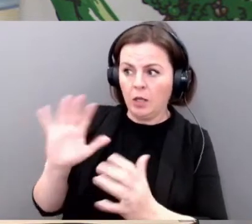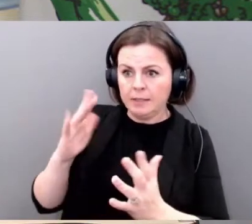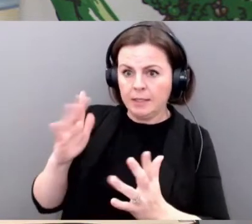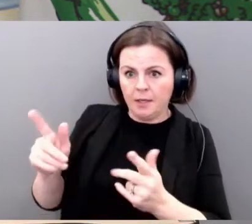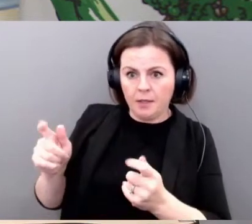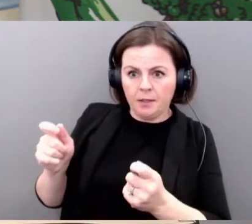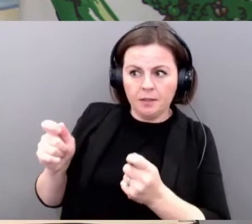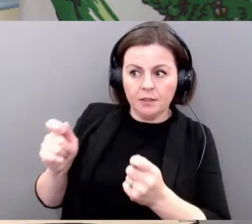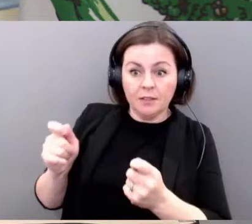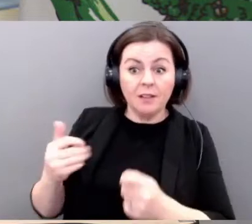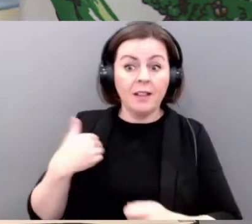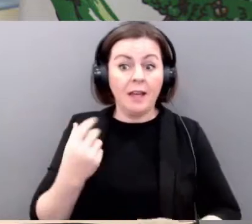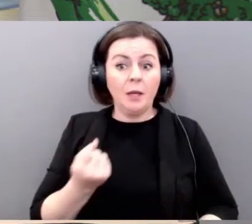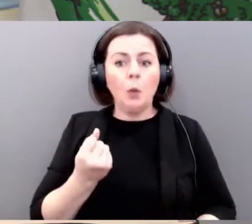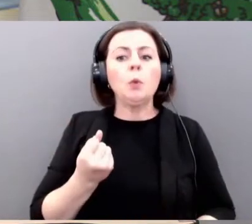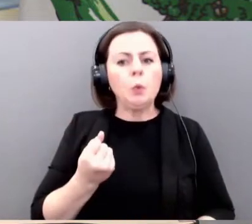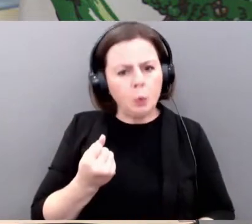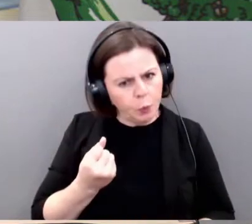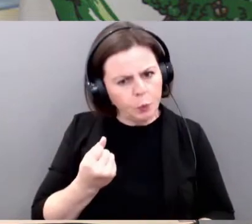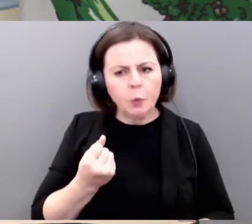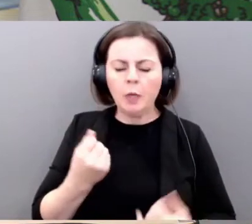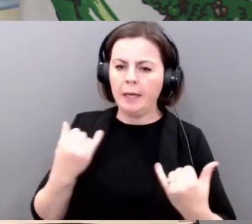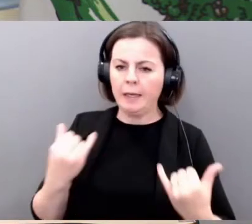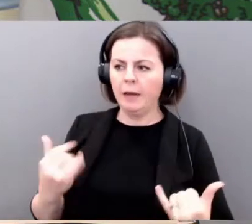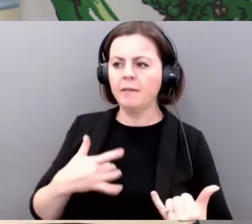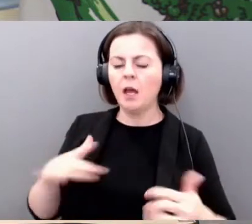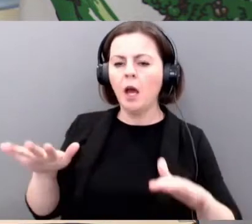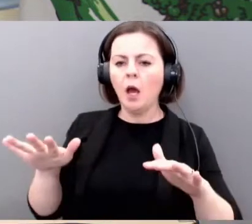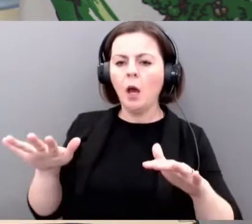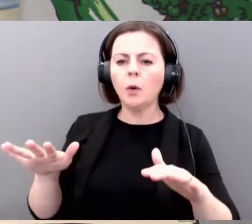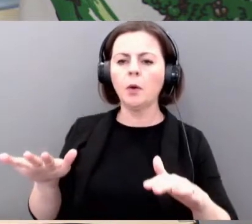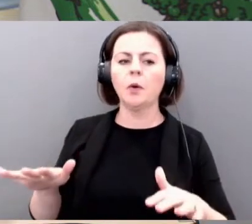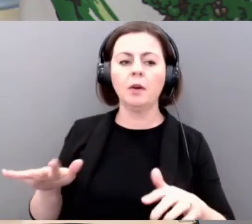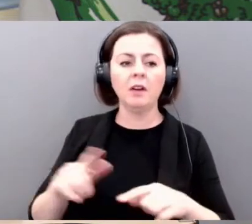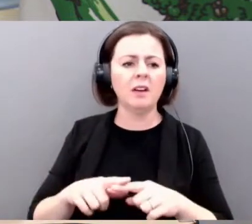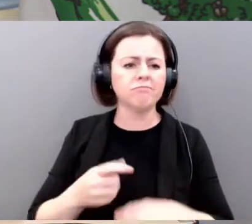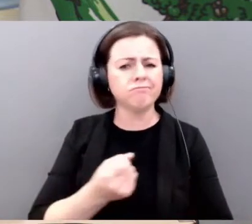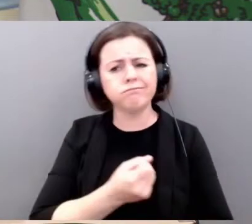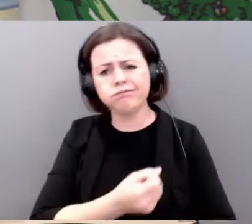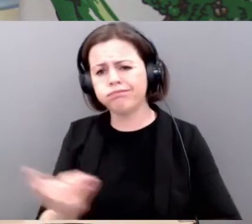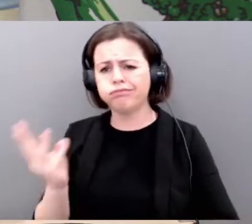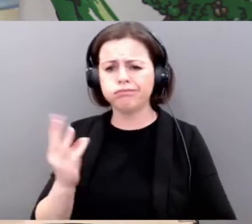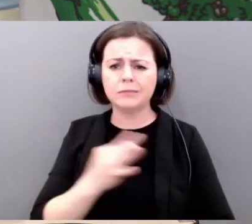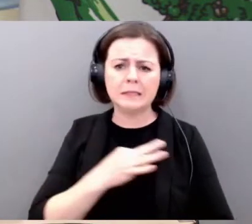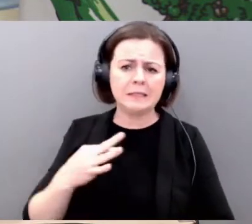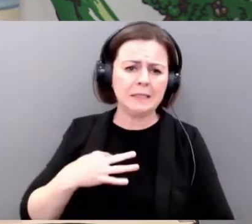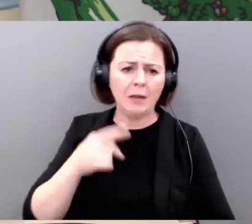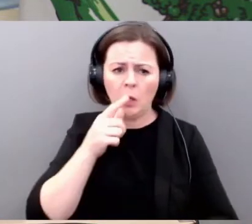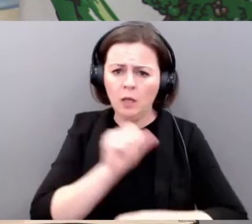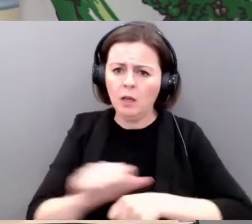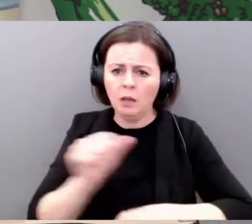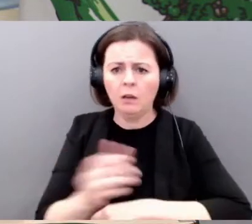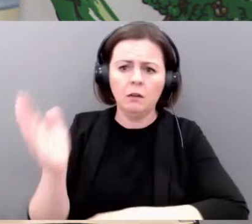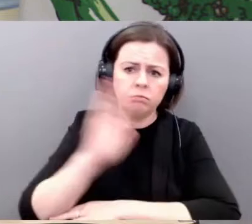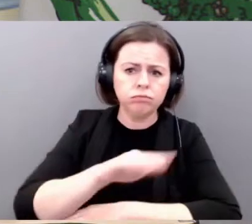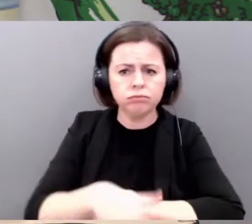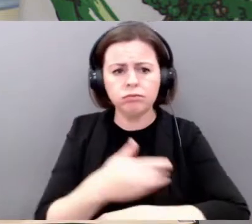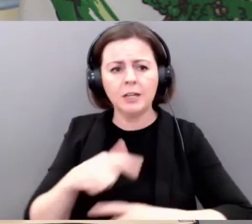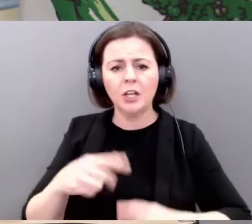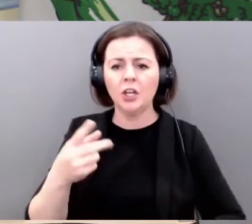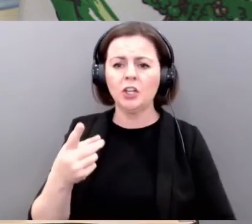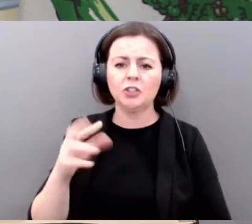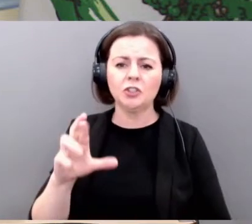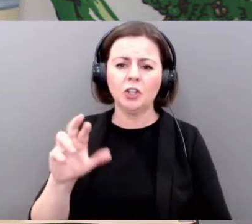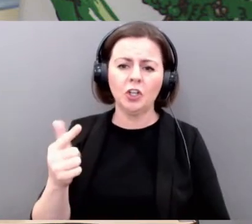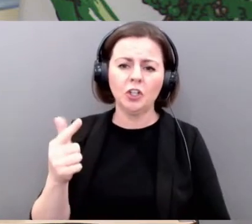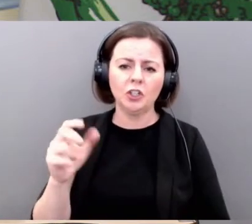Saturday. Next, I want to thank the hundreds of employees that have worked around the clock throughout the week, to Dr. German and his team at the provincial